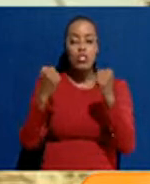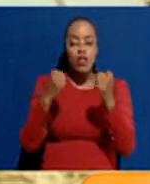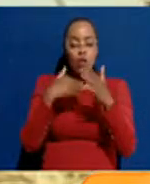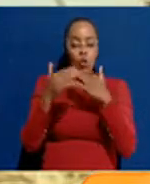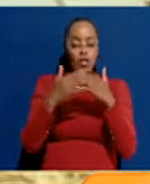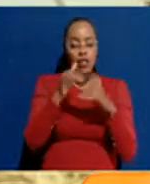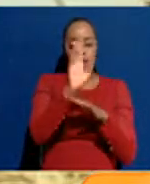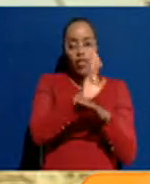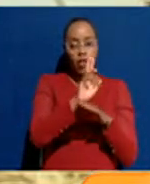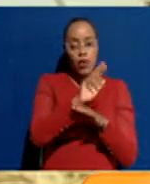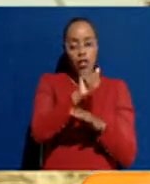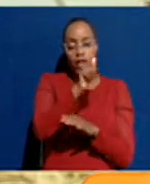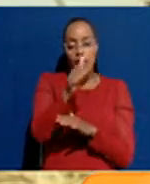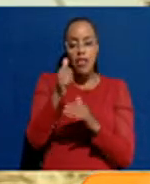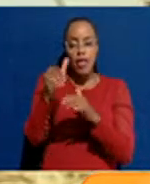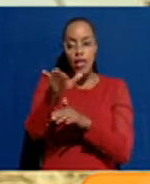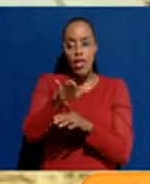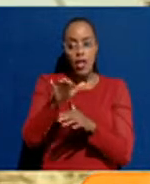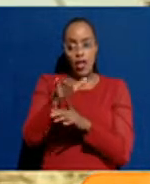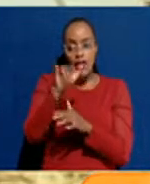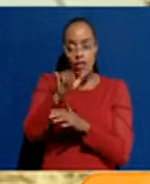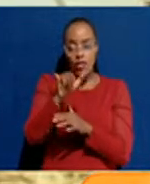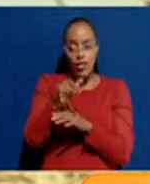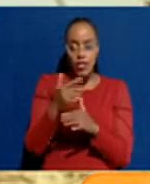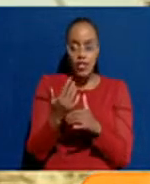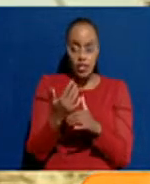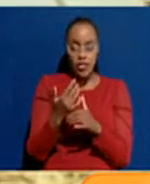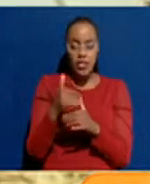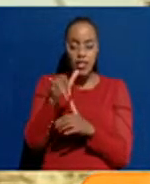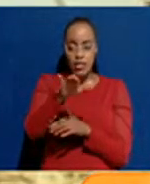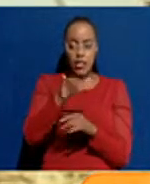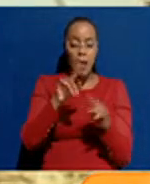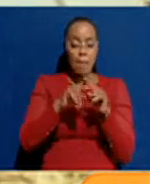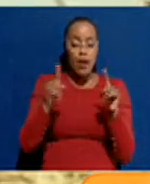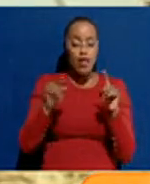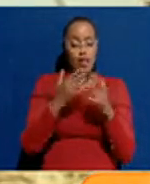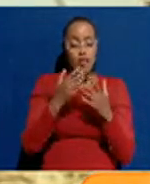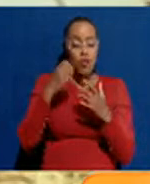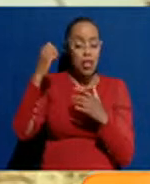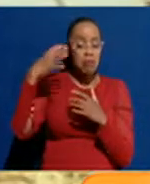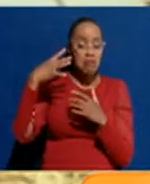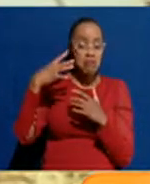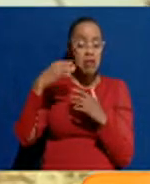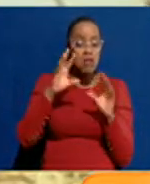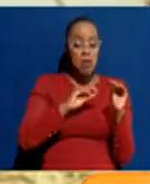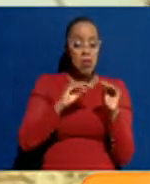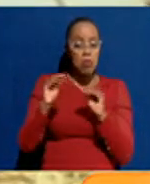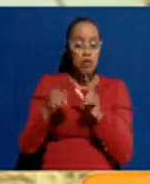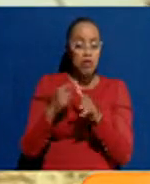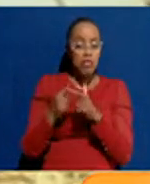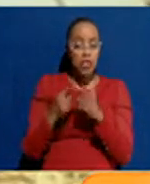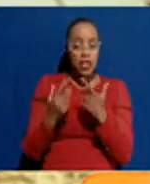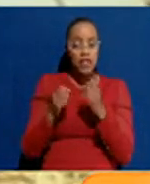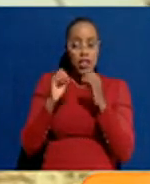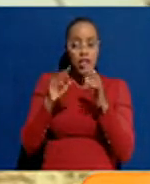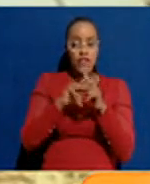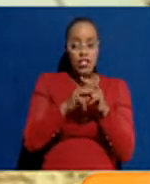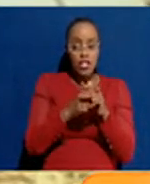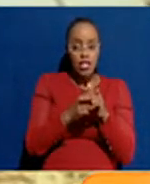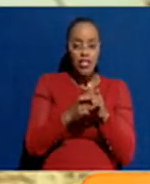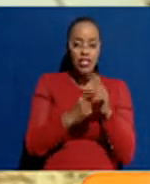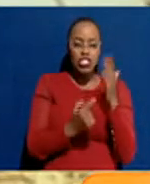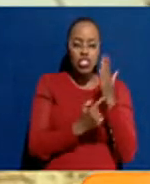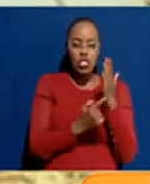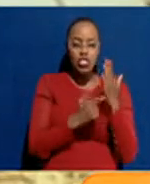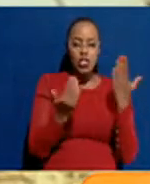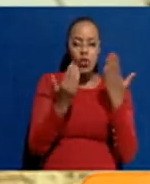otherwise spent in other areas in that particular space. But for e-mobility, it has a special tariff, where if you start charging at night, you